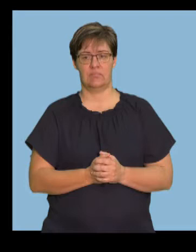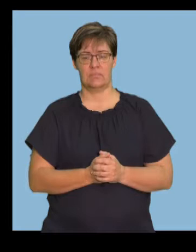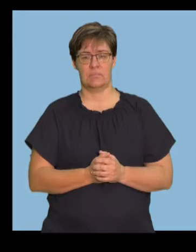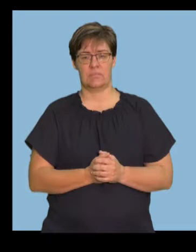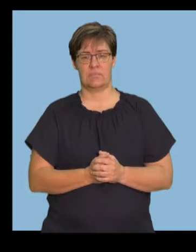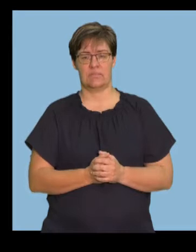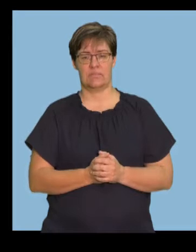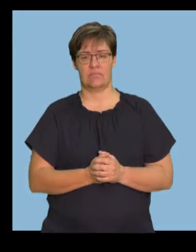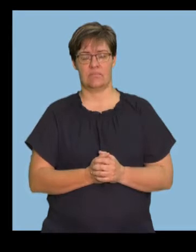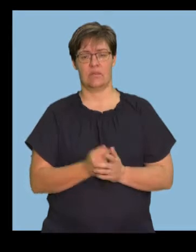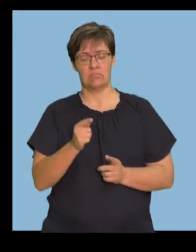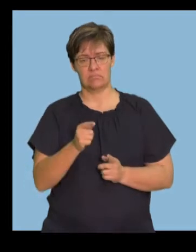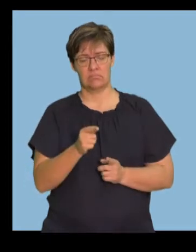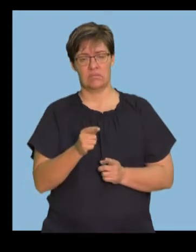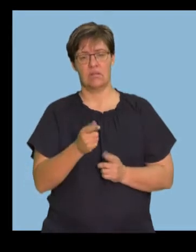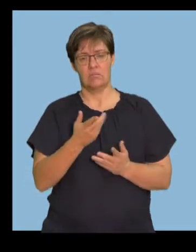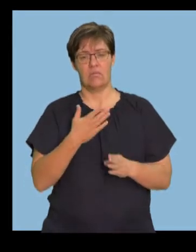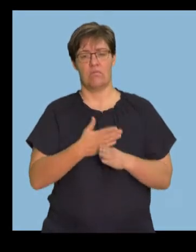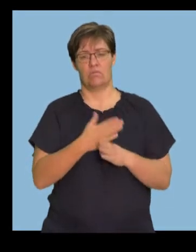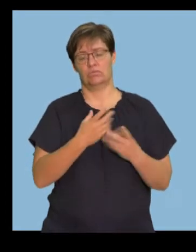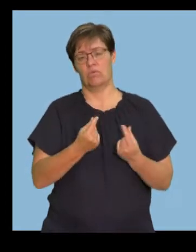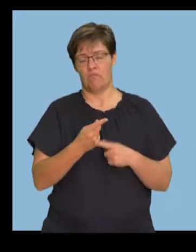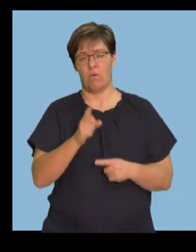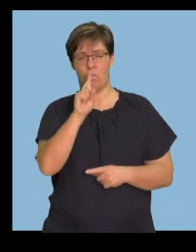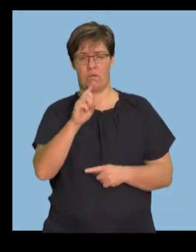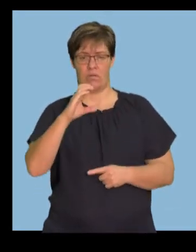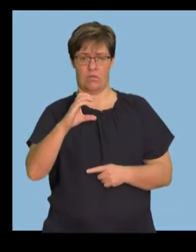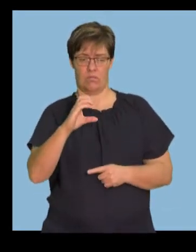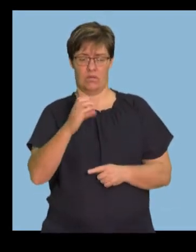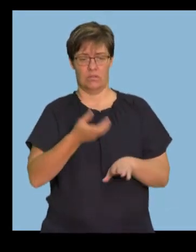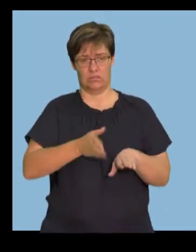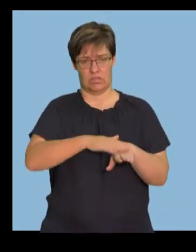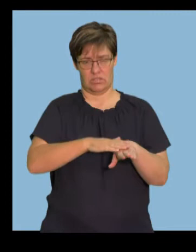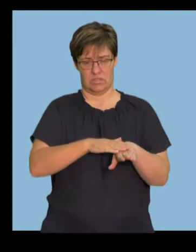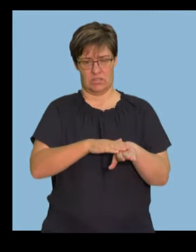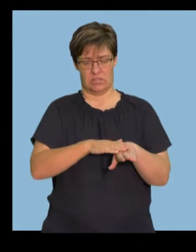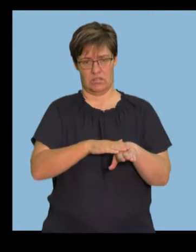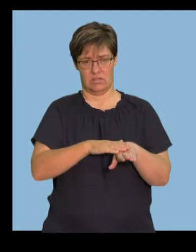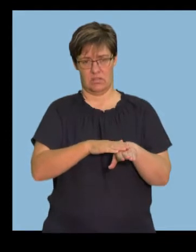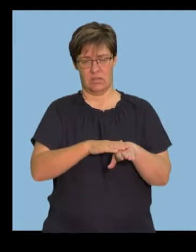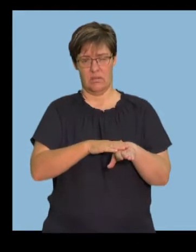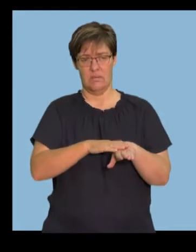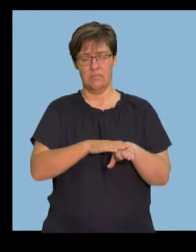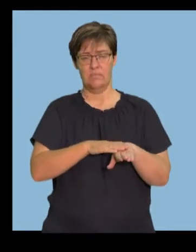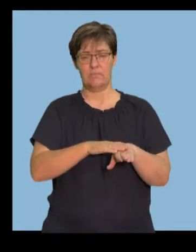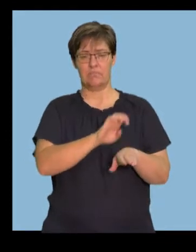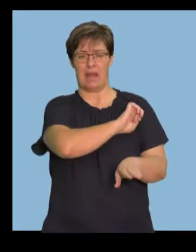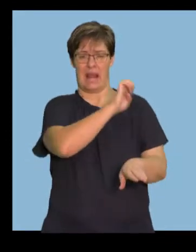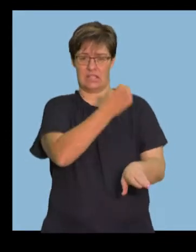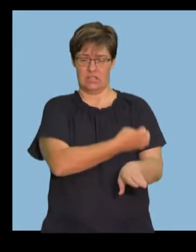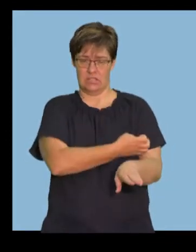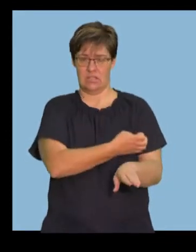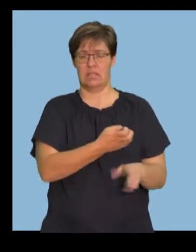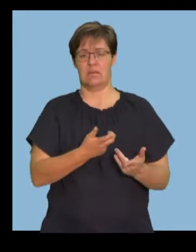actually the work done, okay, per coulomb of charge, or energy that is supplied per coulomb of charge by a source.